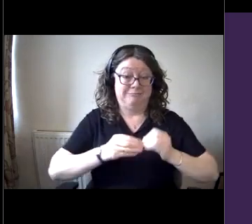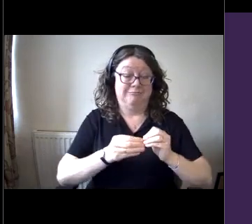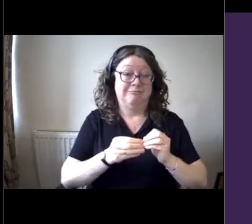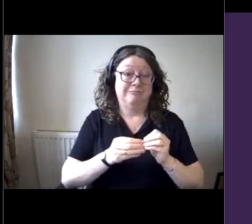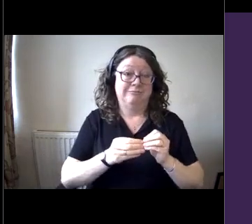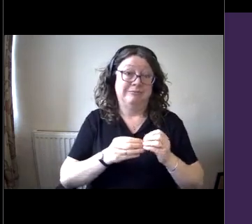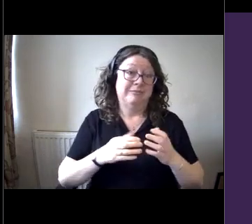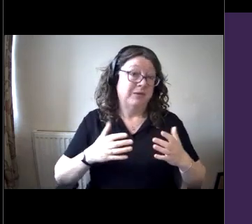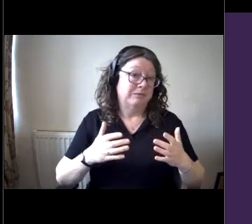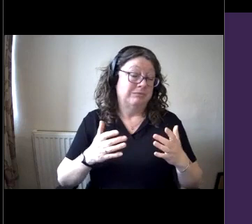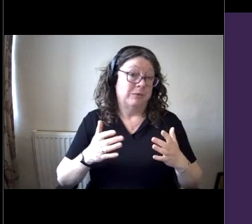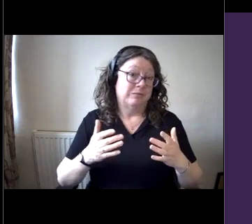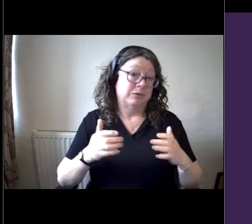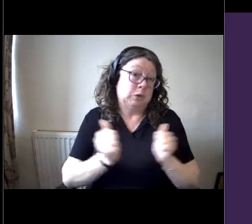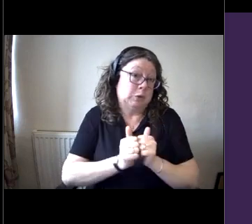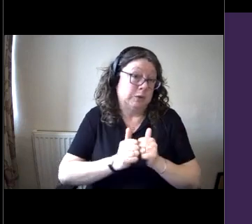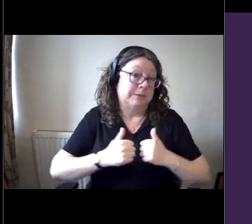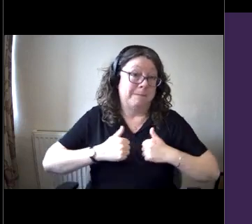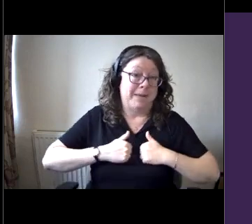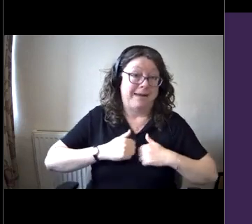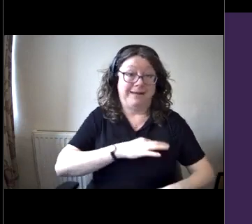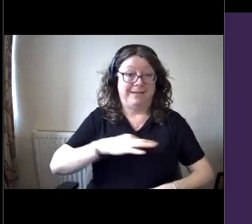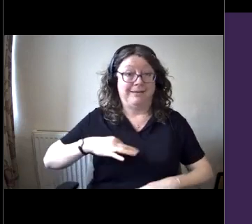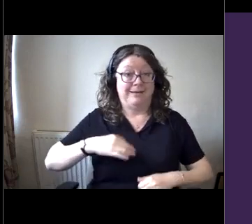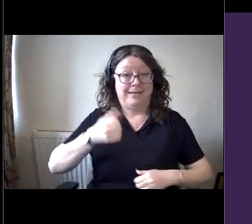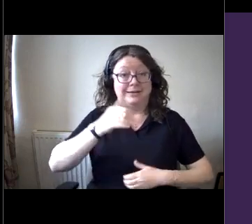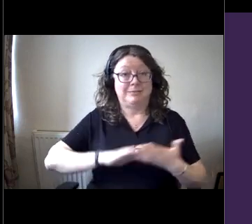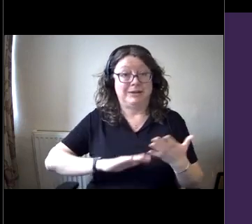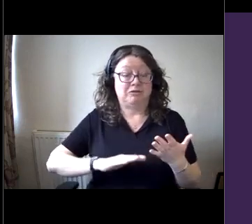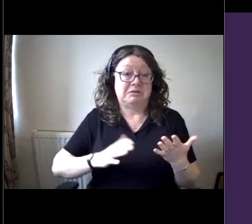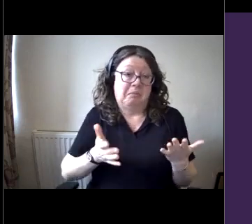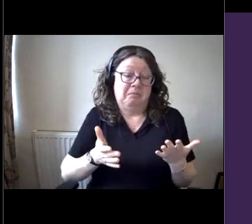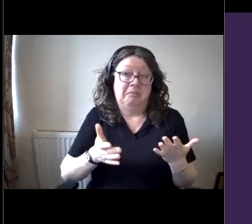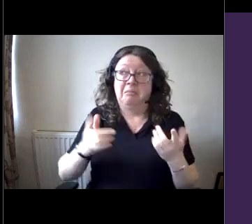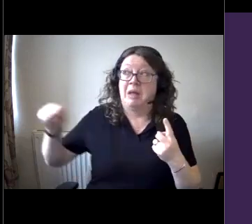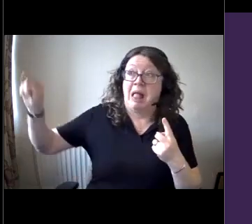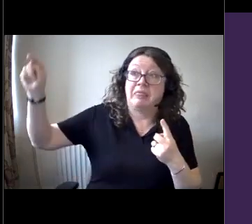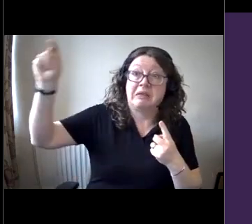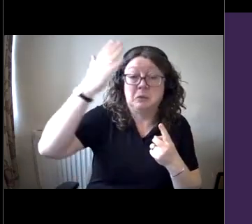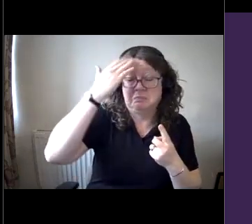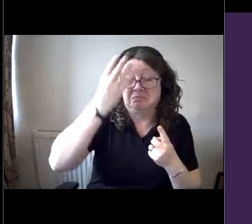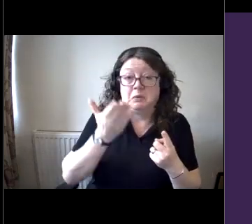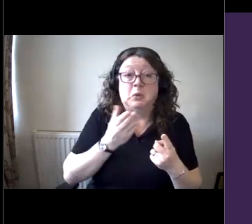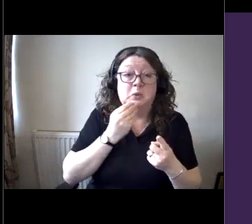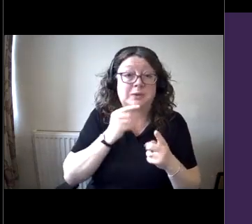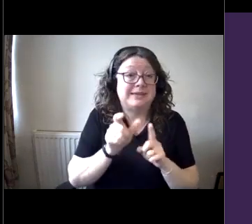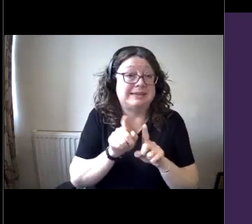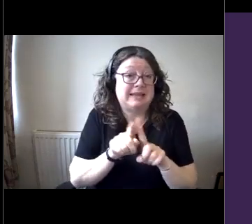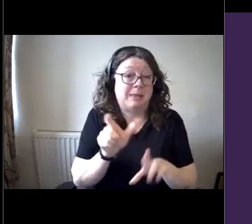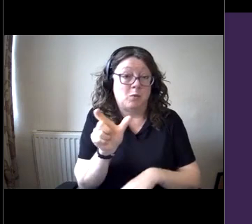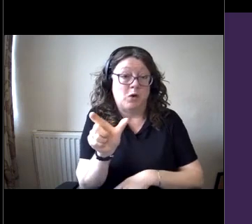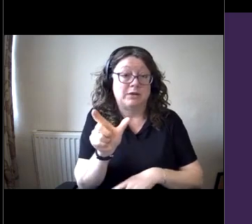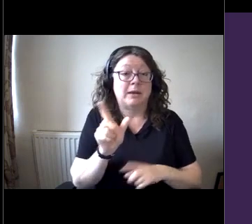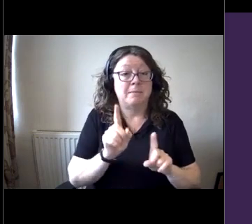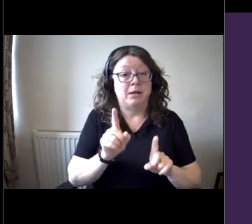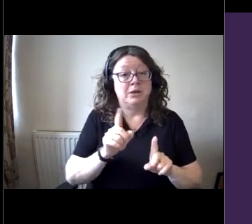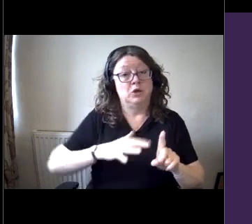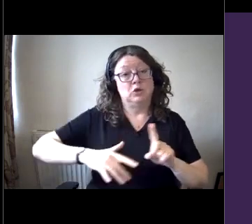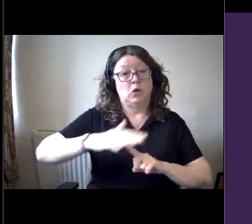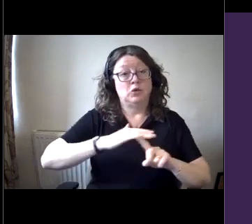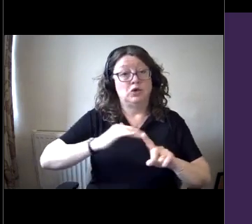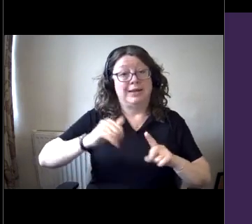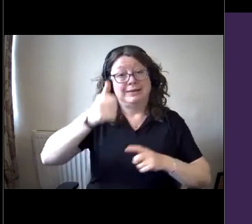well for me. I hope you'll find by the end of this presentation why I might want to be changing up the language a